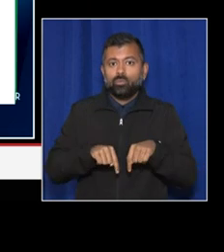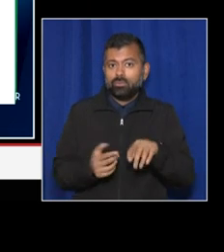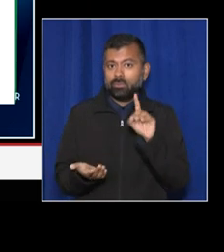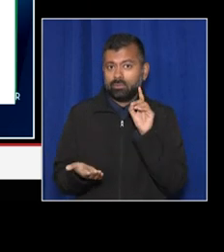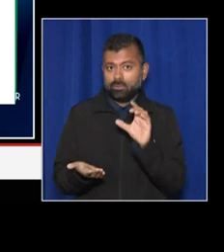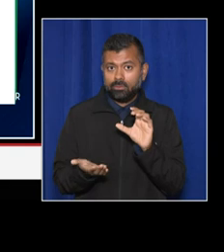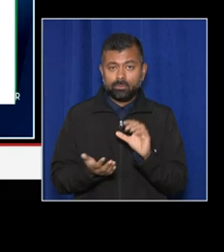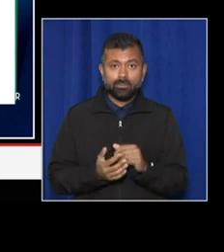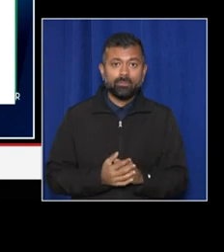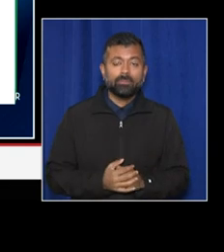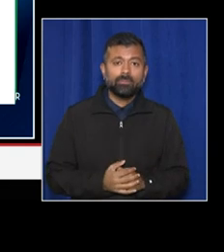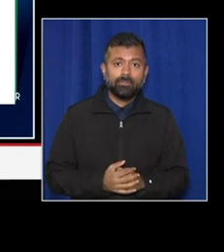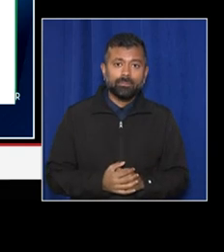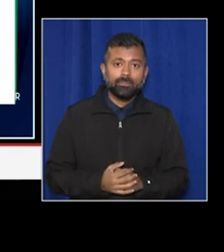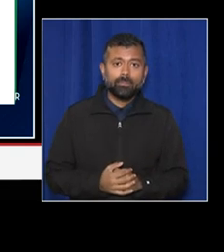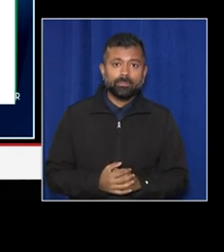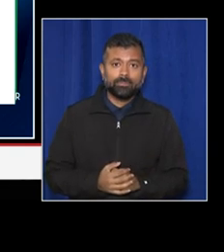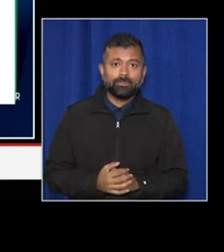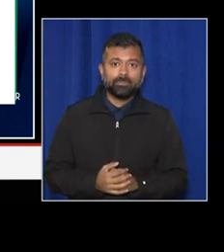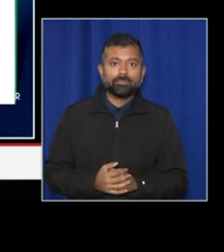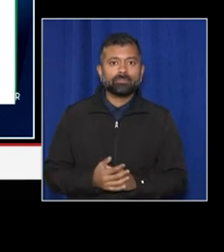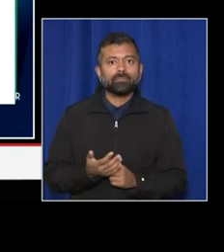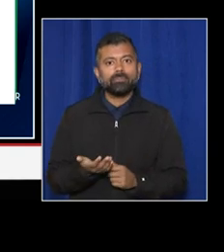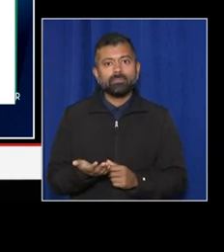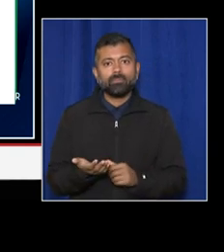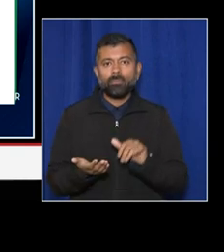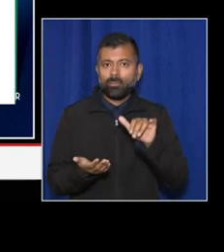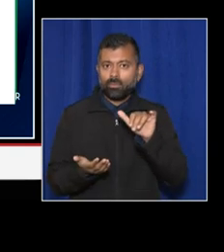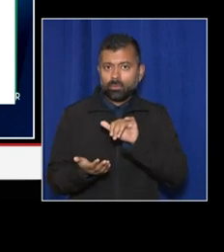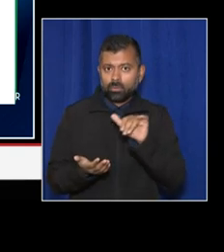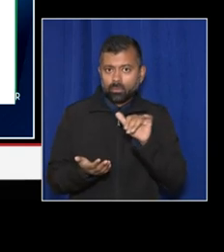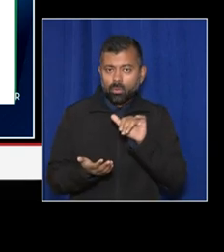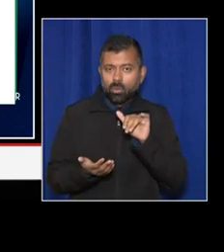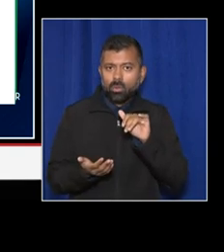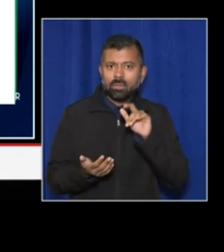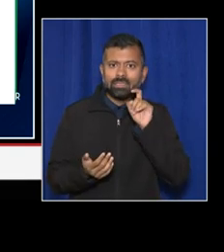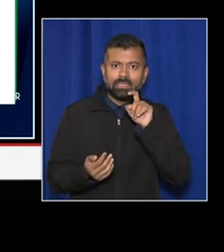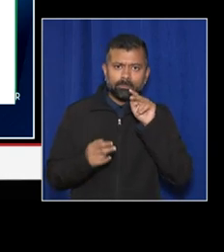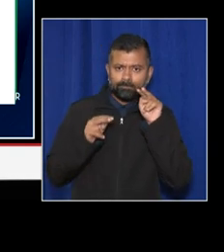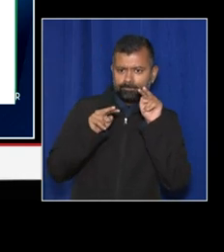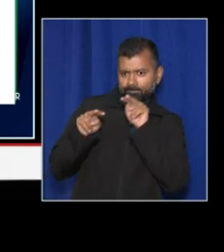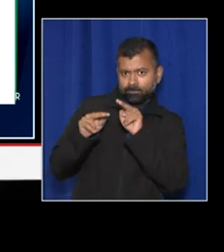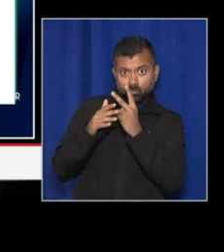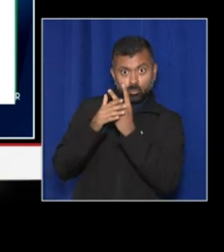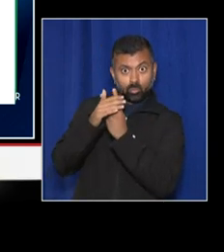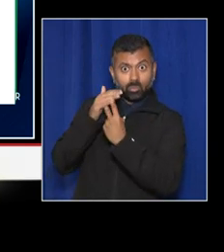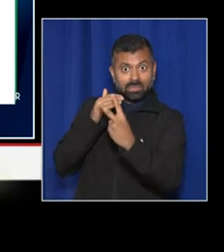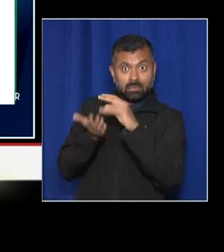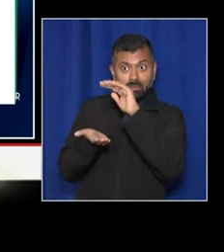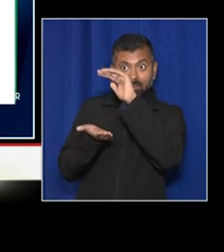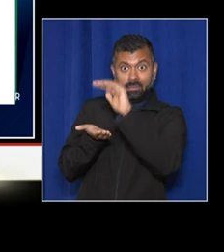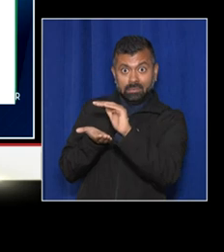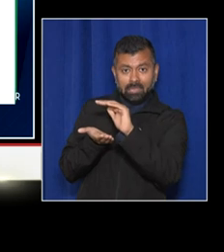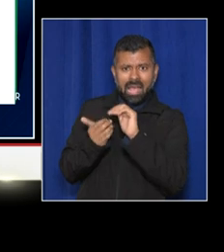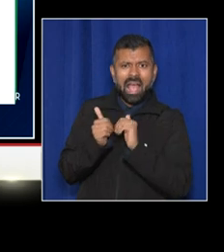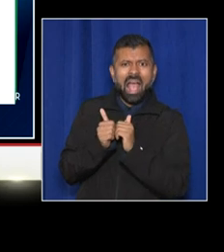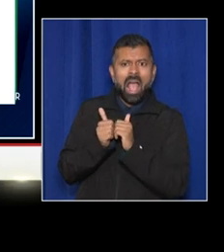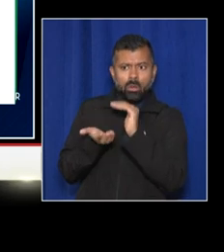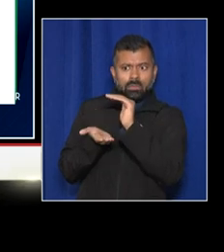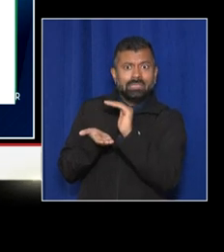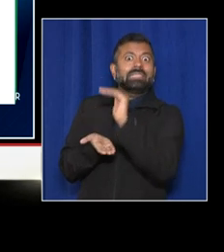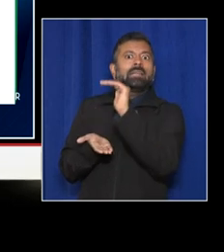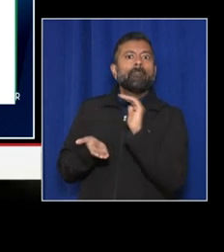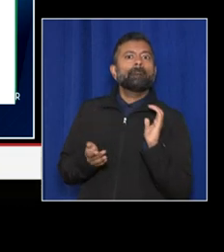can change the trajectory of those forecasts. You've heard me say this before when the CFO